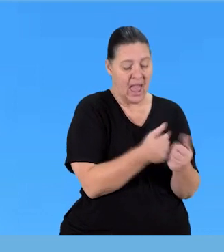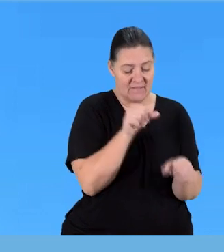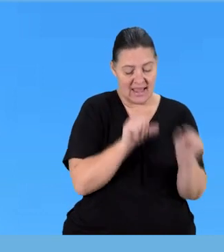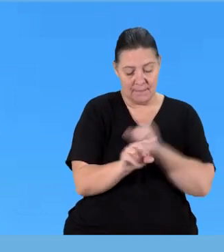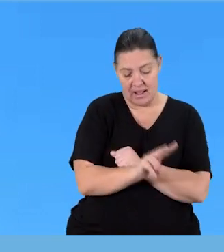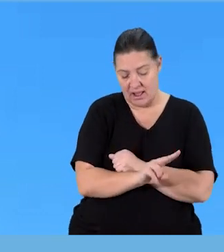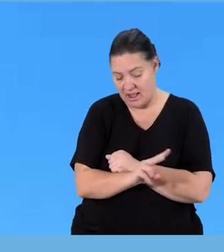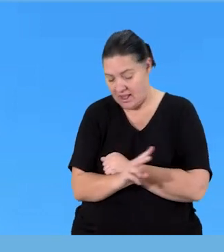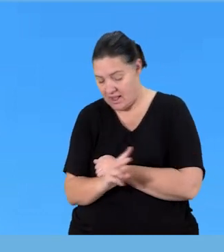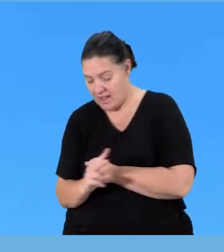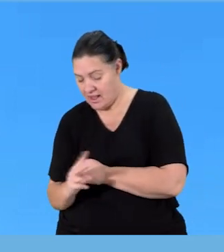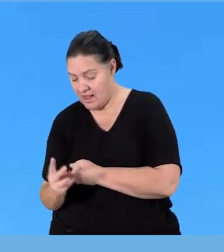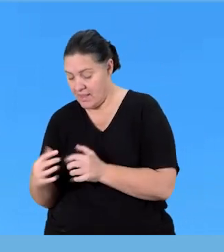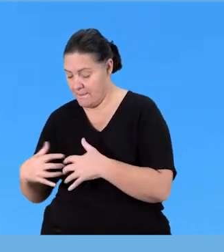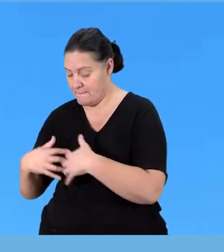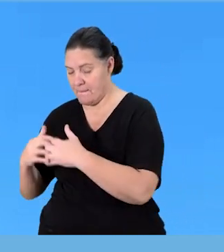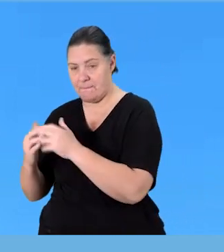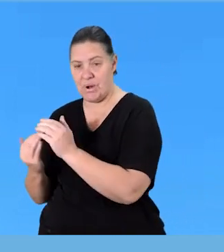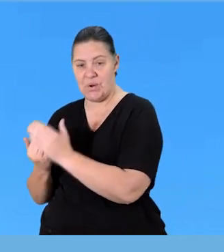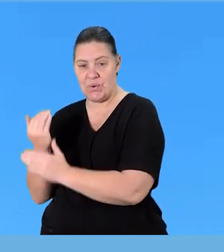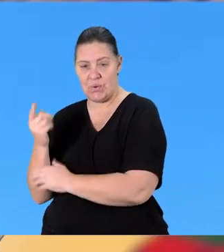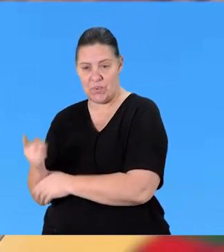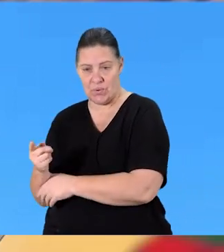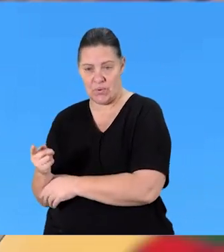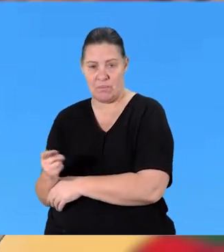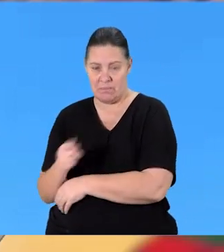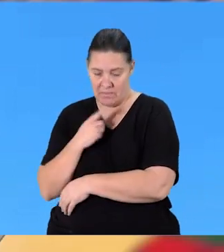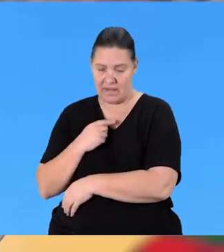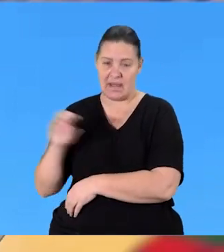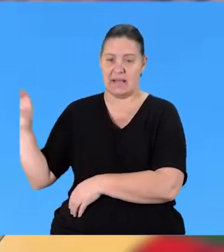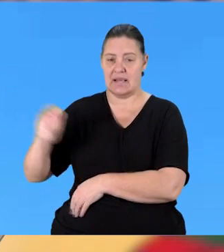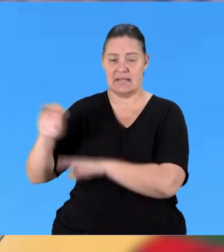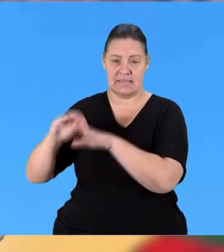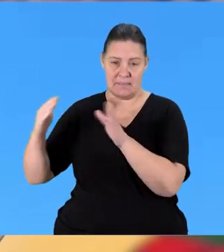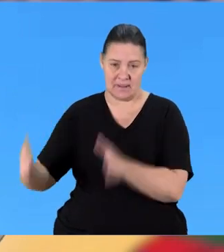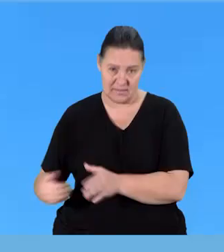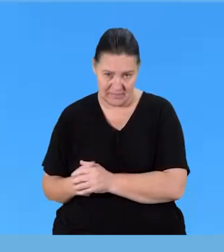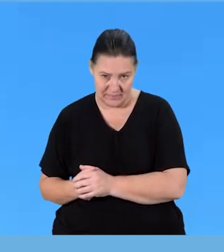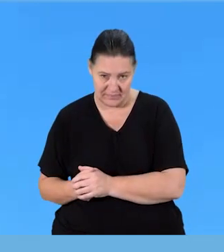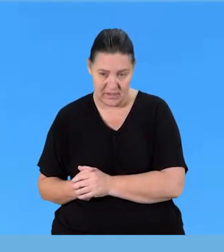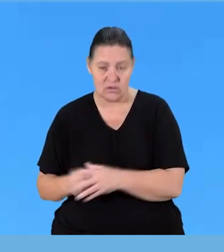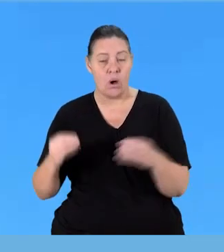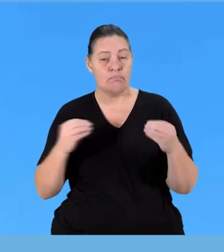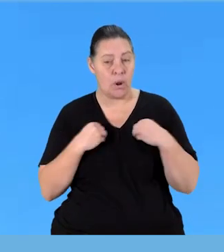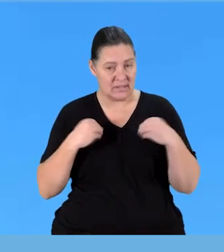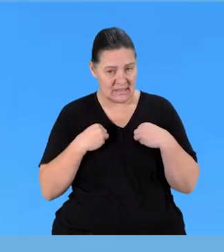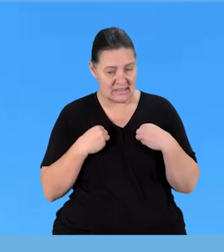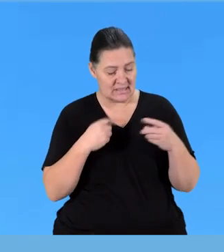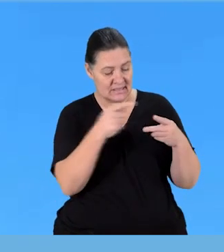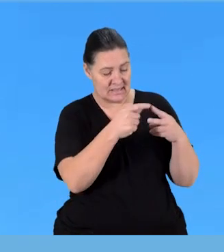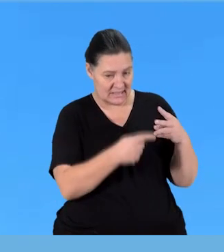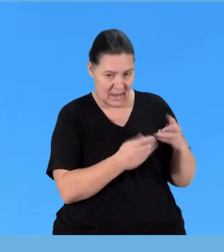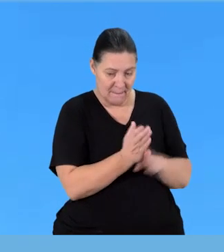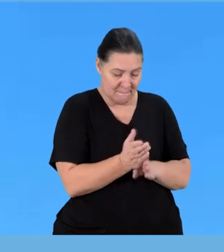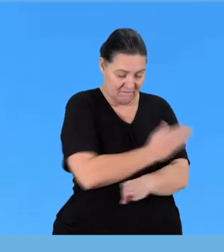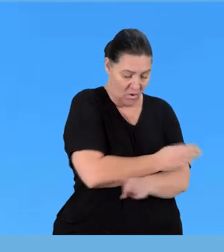undergo a chemical reaction to form something new, which is our table salt. So we can see that the properties of the